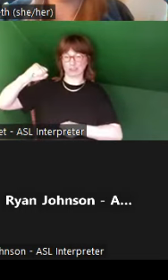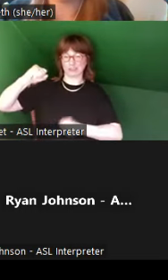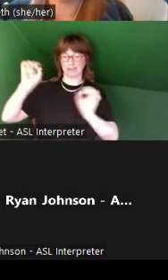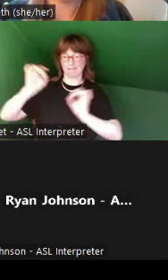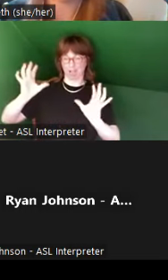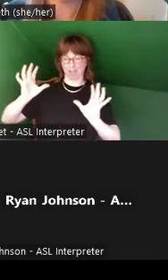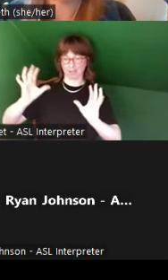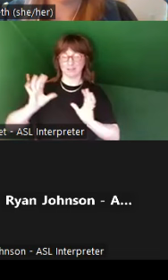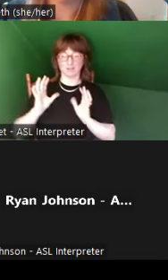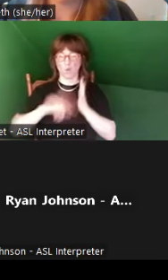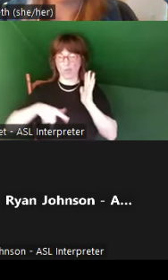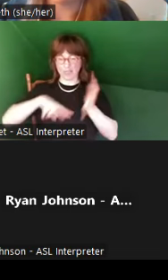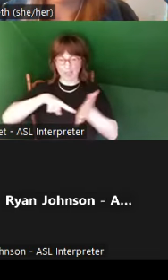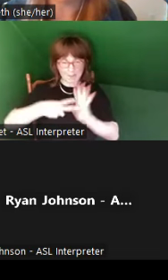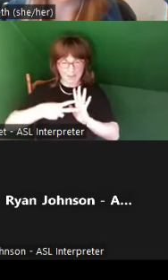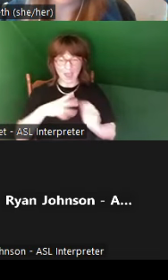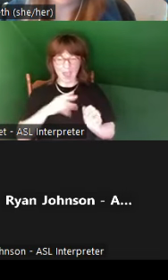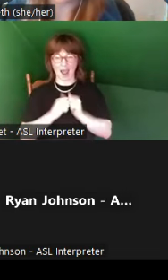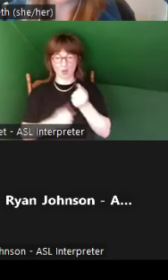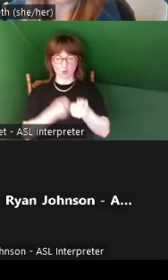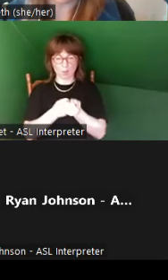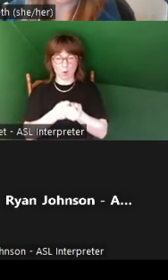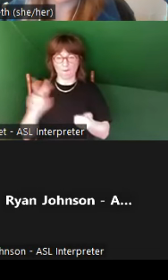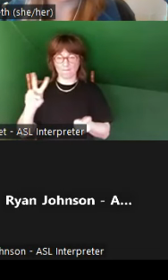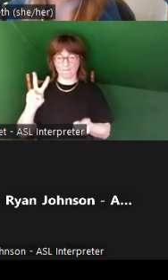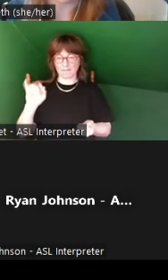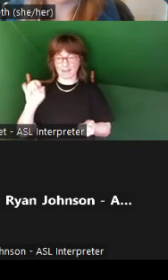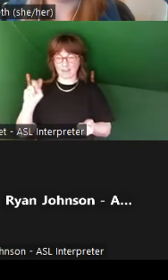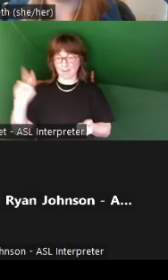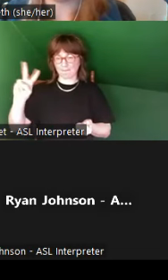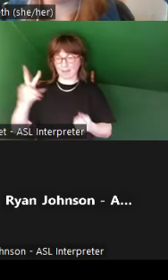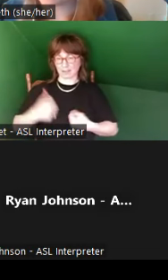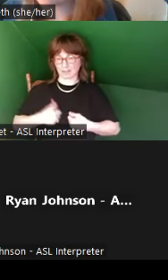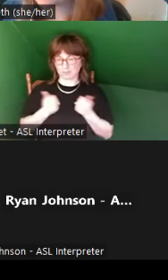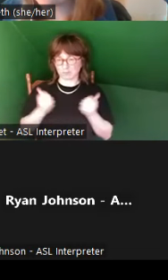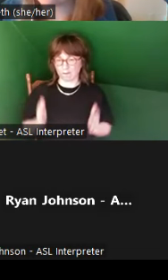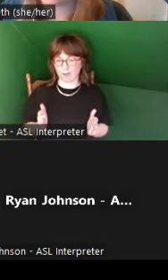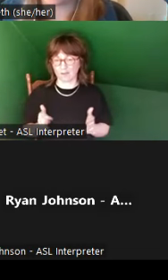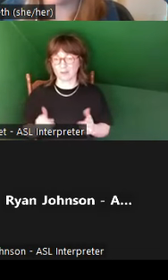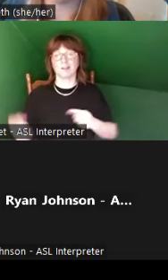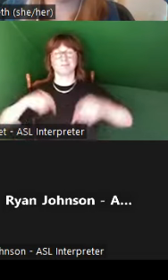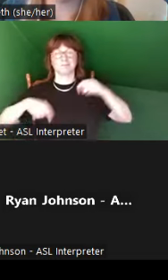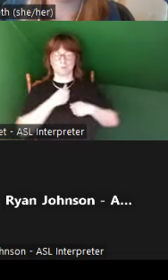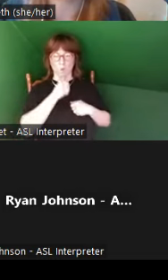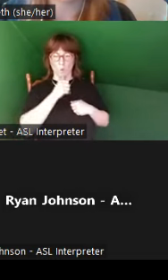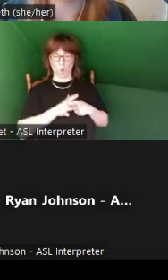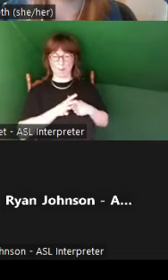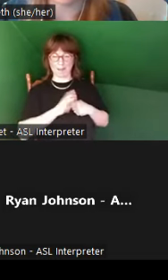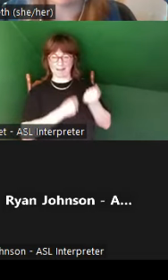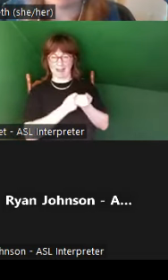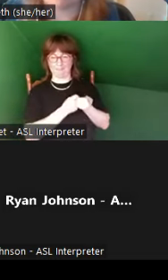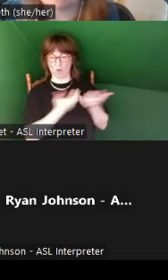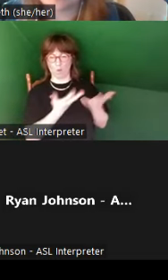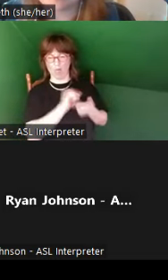support victim survivors. Before we get into it, a quick note about Women's Advocates. Women's Advocates